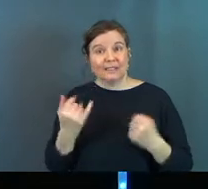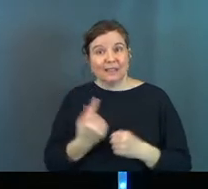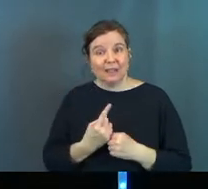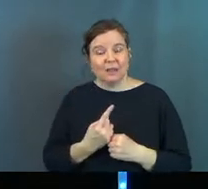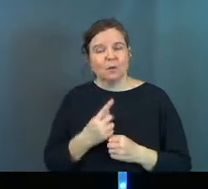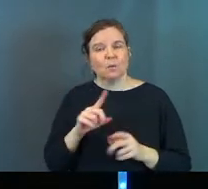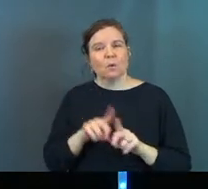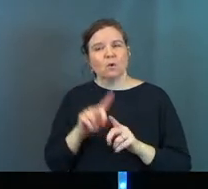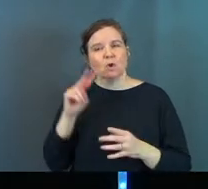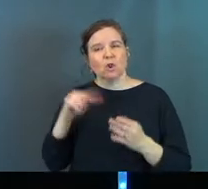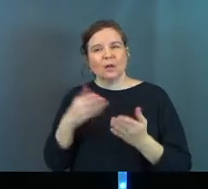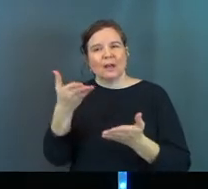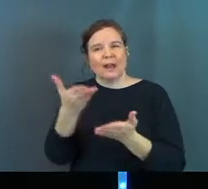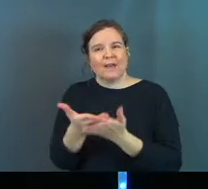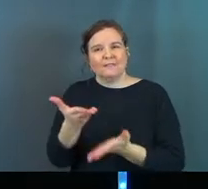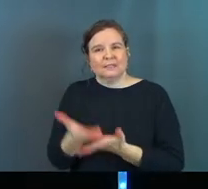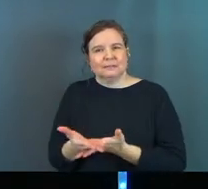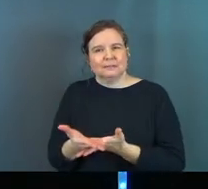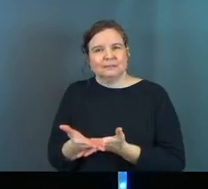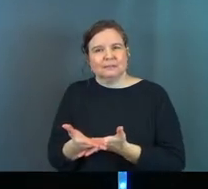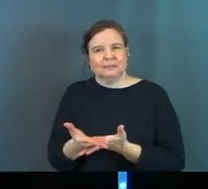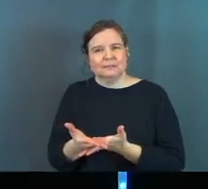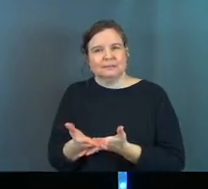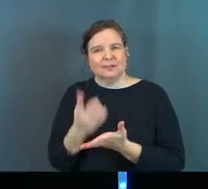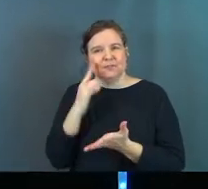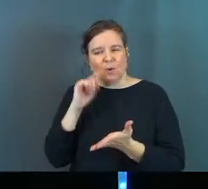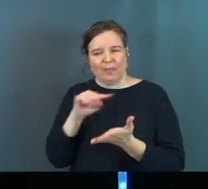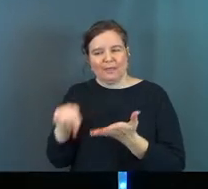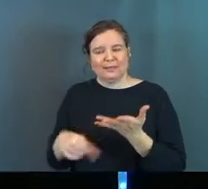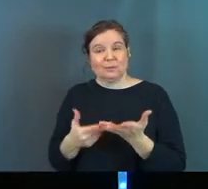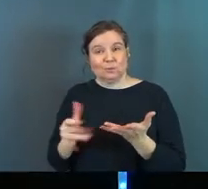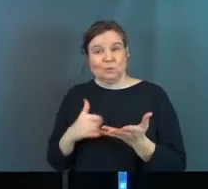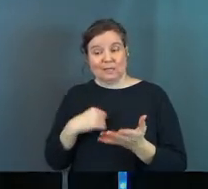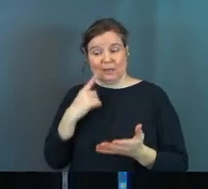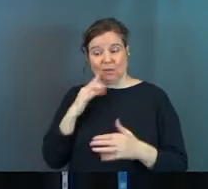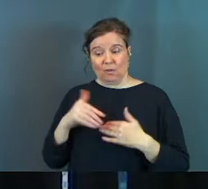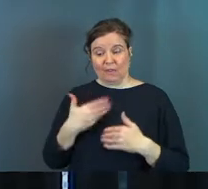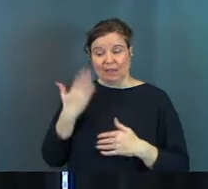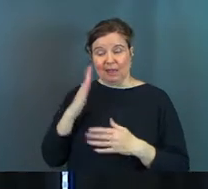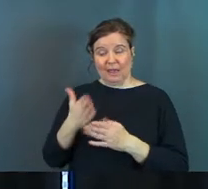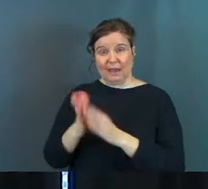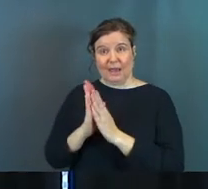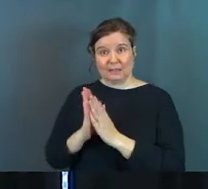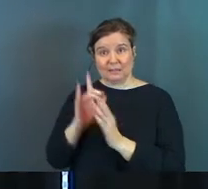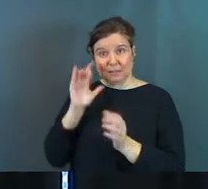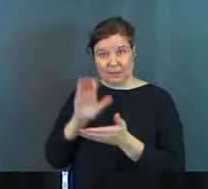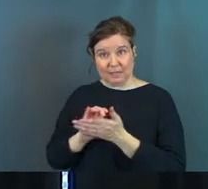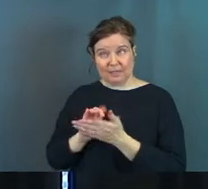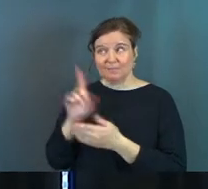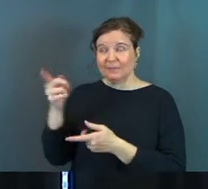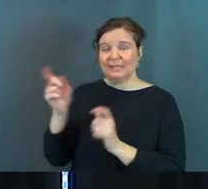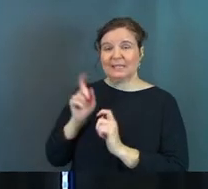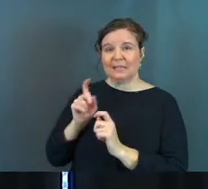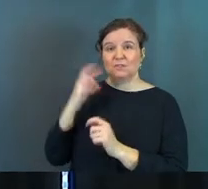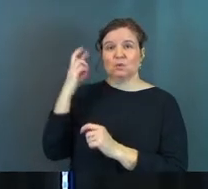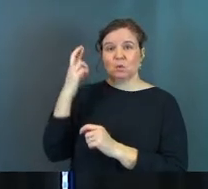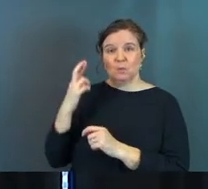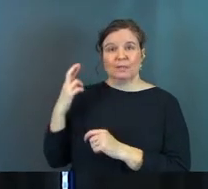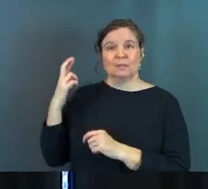today. We're going to look at some evidence behind some of these things too. Because I think all the things that God asks us to believe, he gives